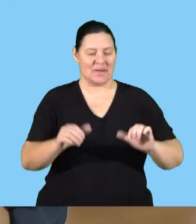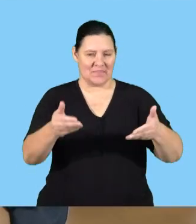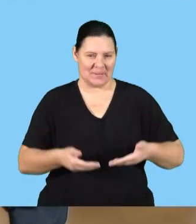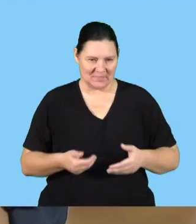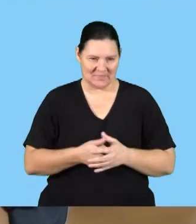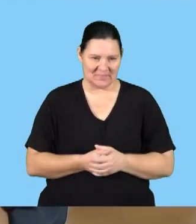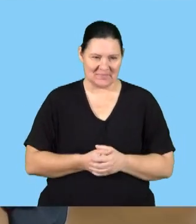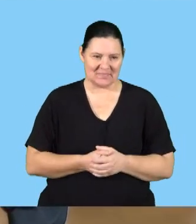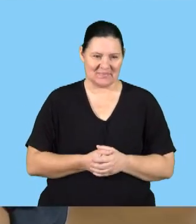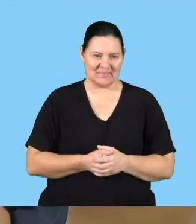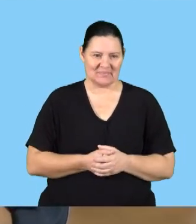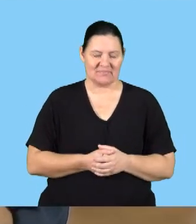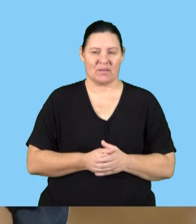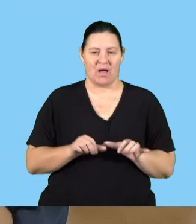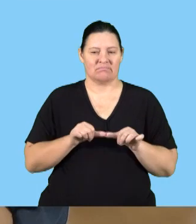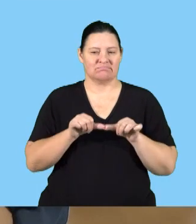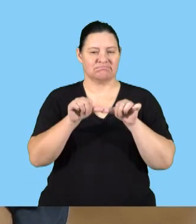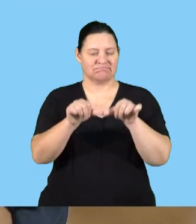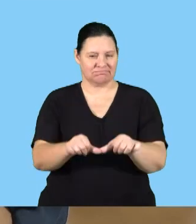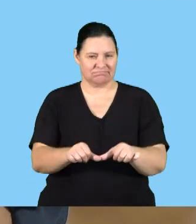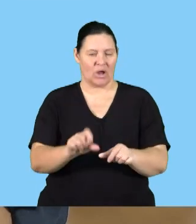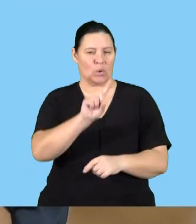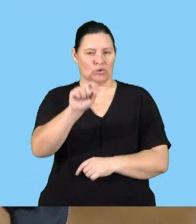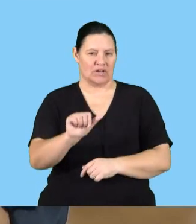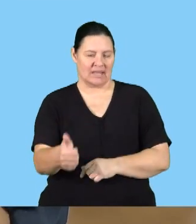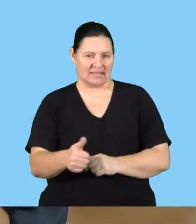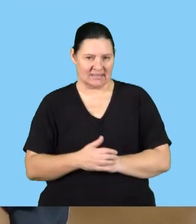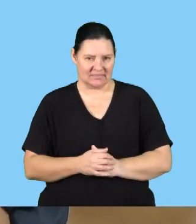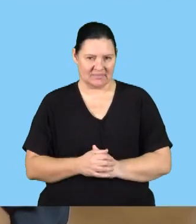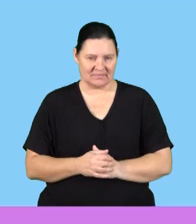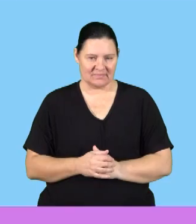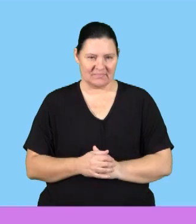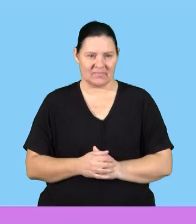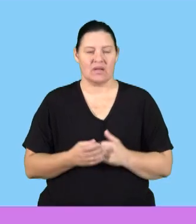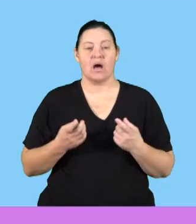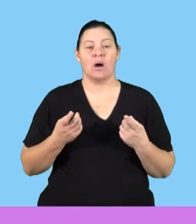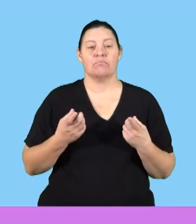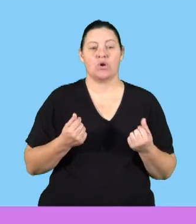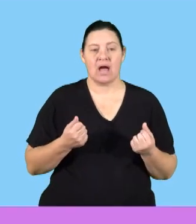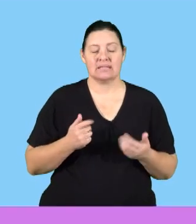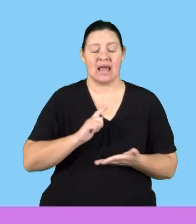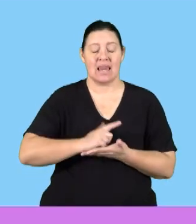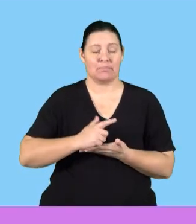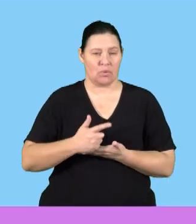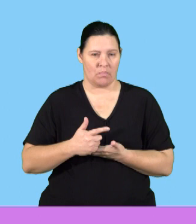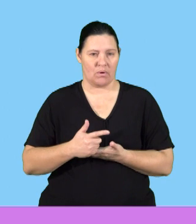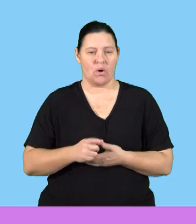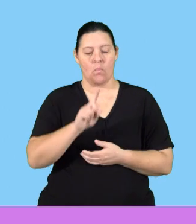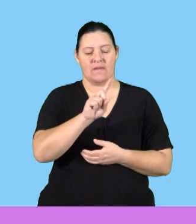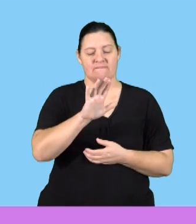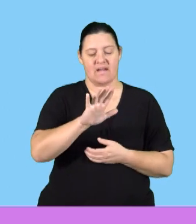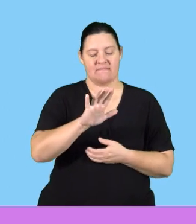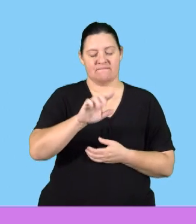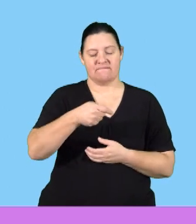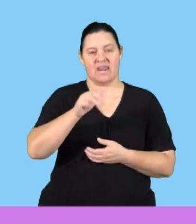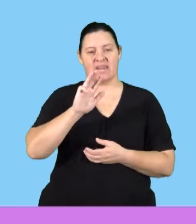Welcome back. Let's continue with the next question. The price of a laptop was